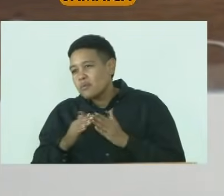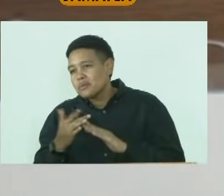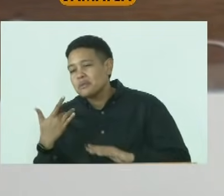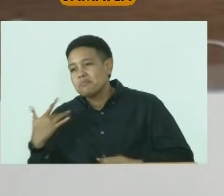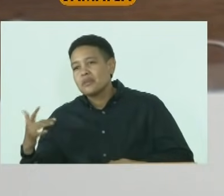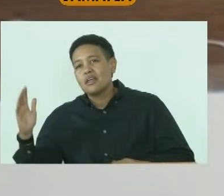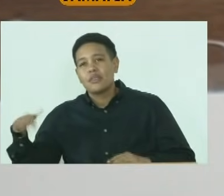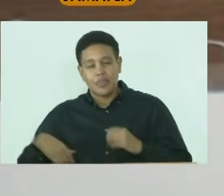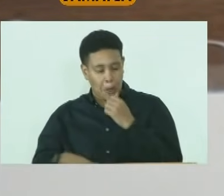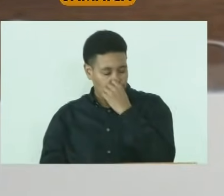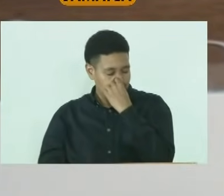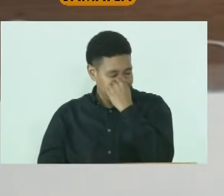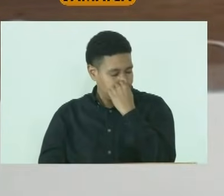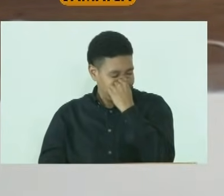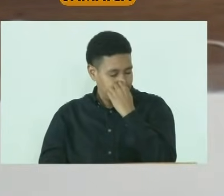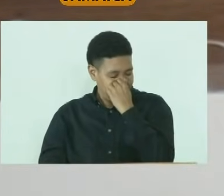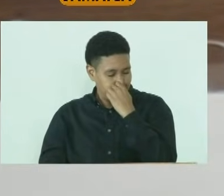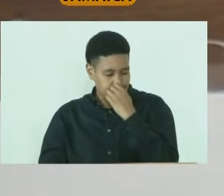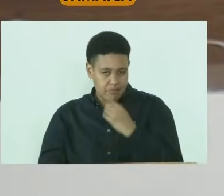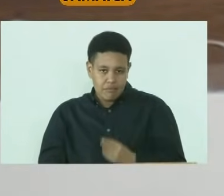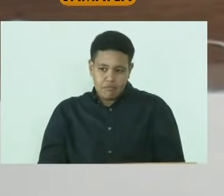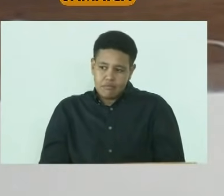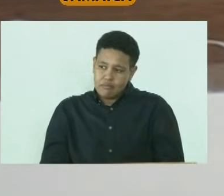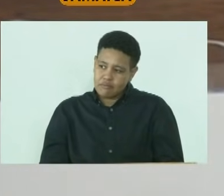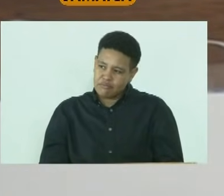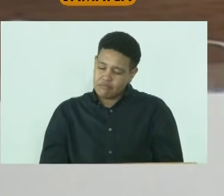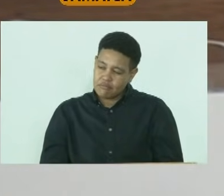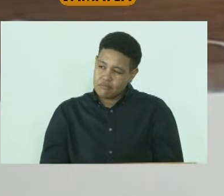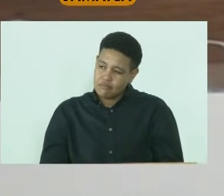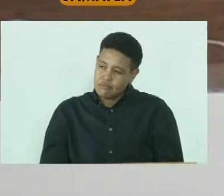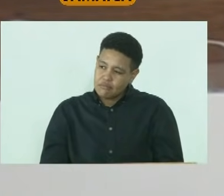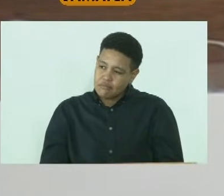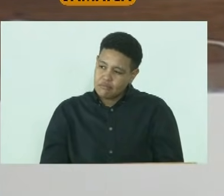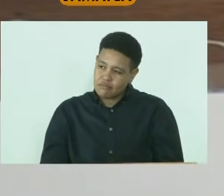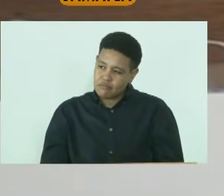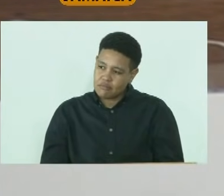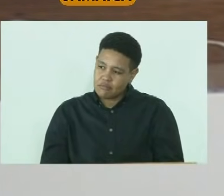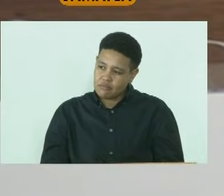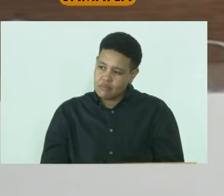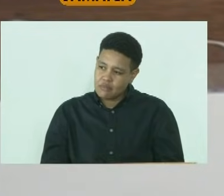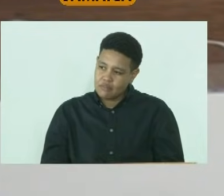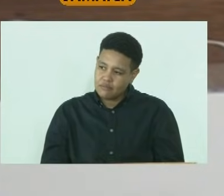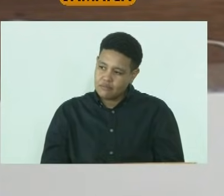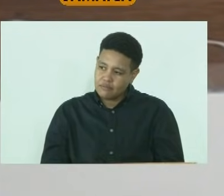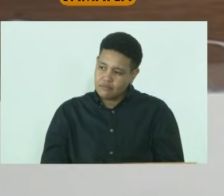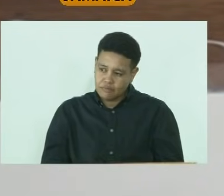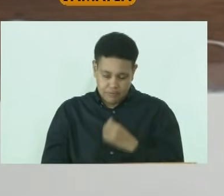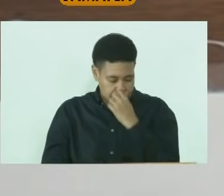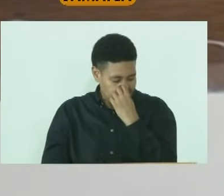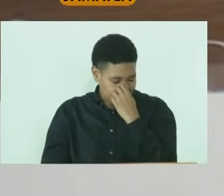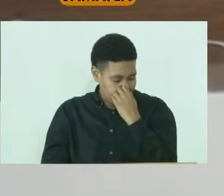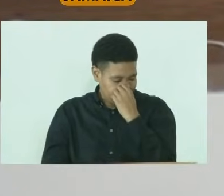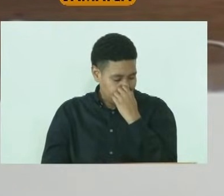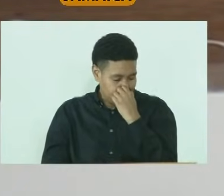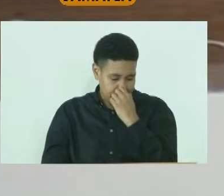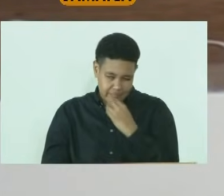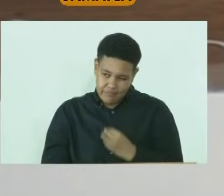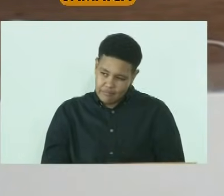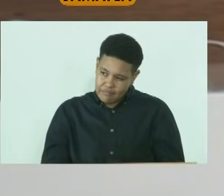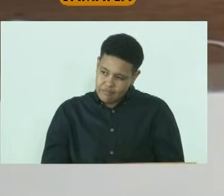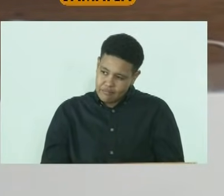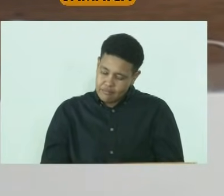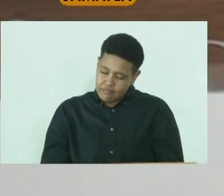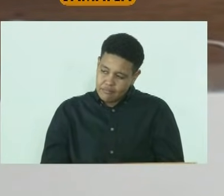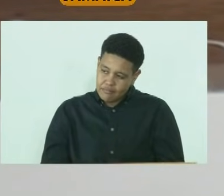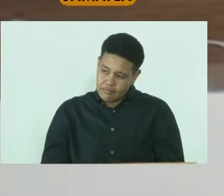communities. Once again, Madam Speaker, thinking of the future. So once the internet goes to the school can be the